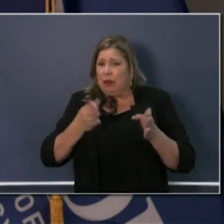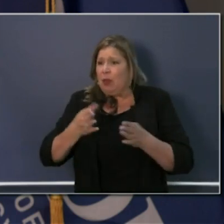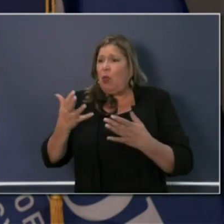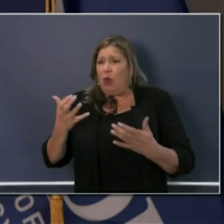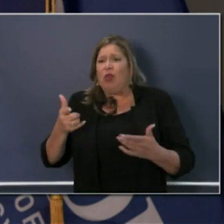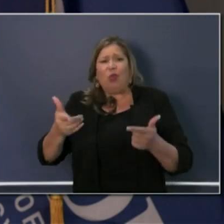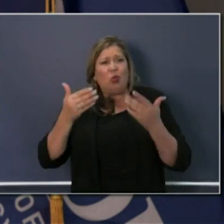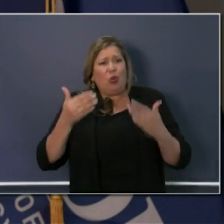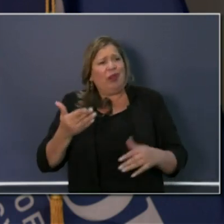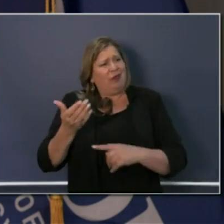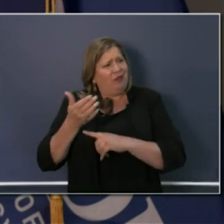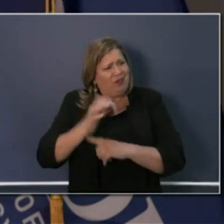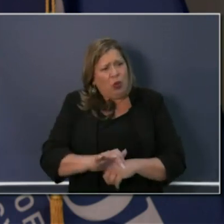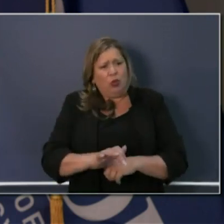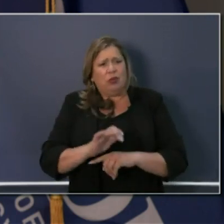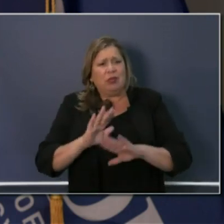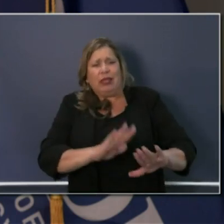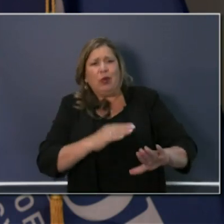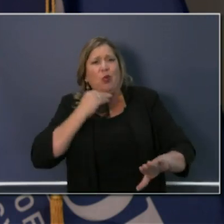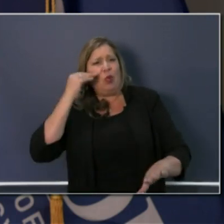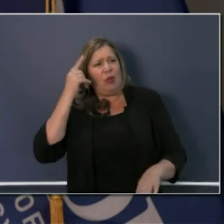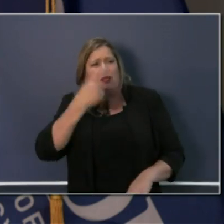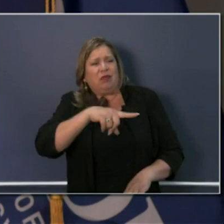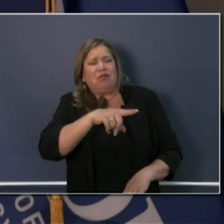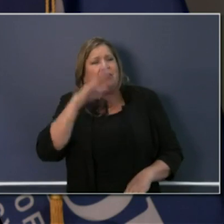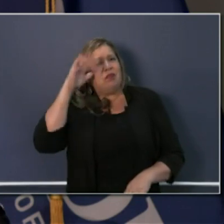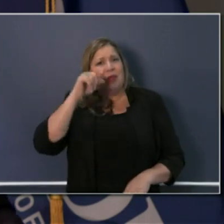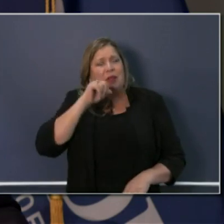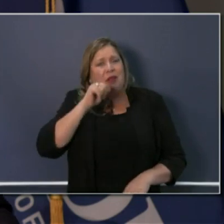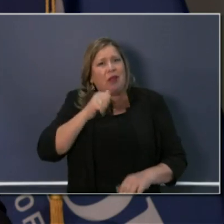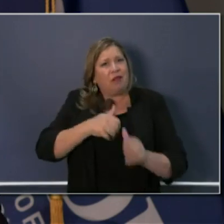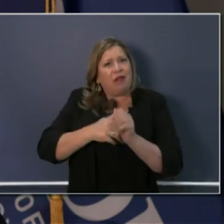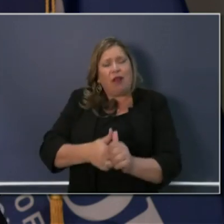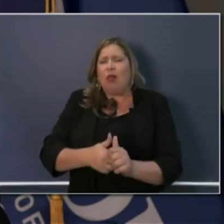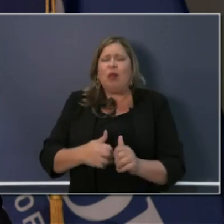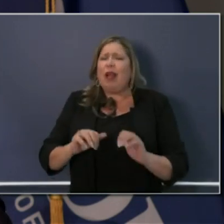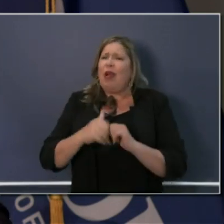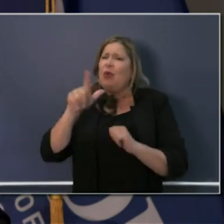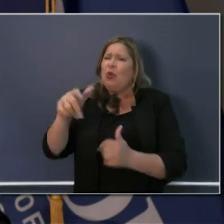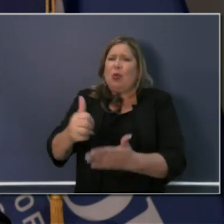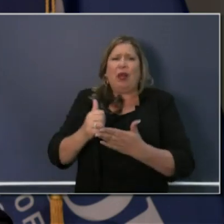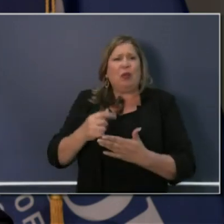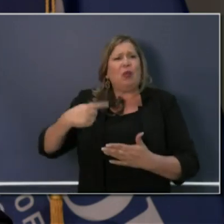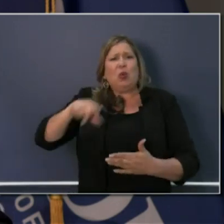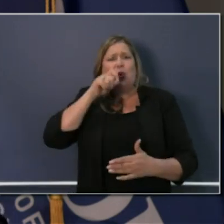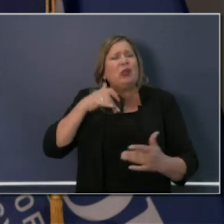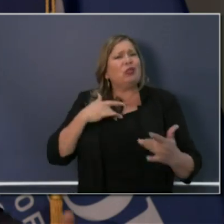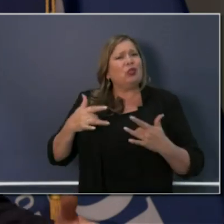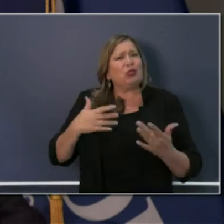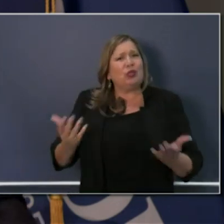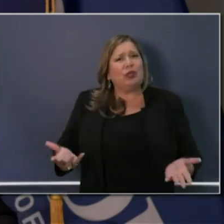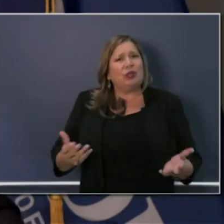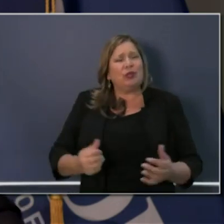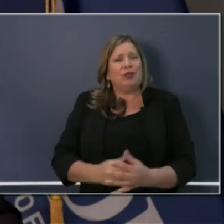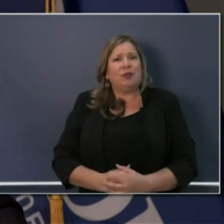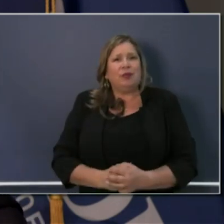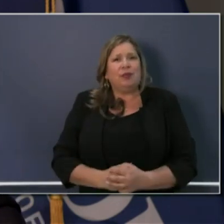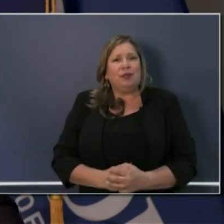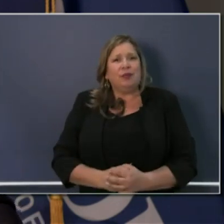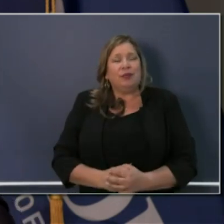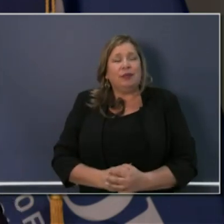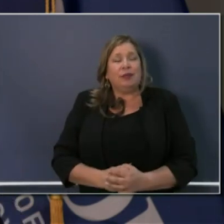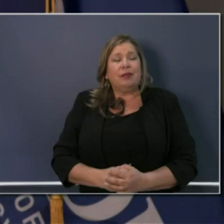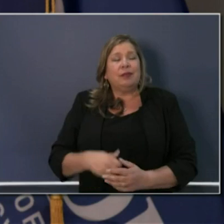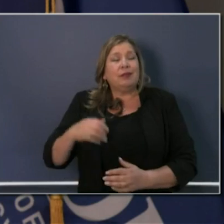are safe. I mean, what do you think you can do to help the concern? Well, we're a nation state, 40